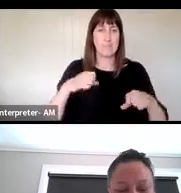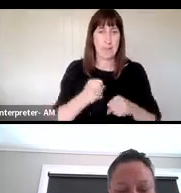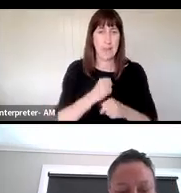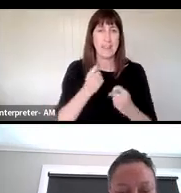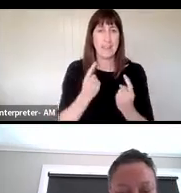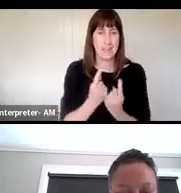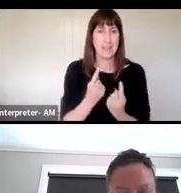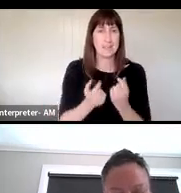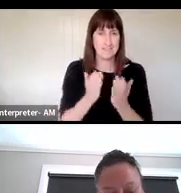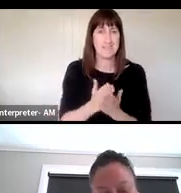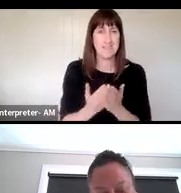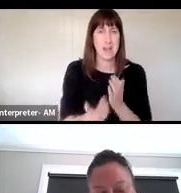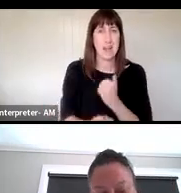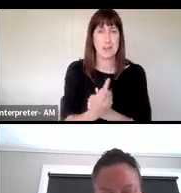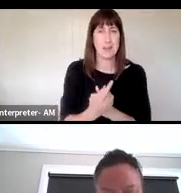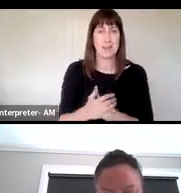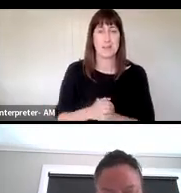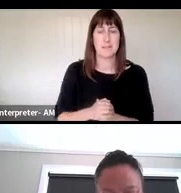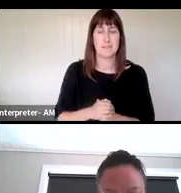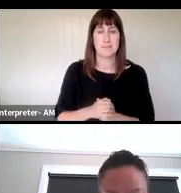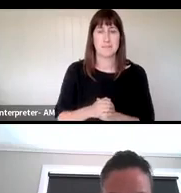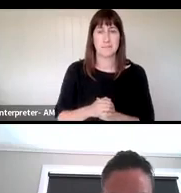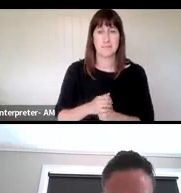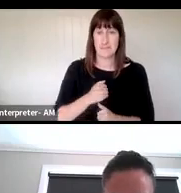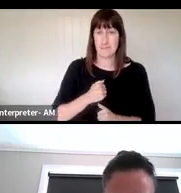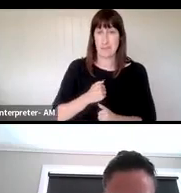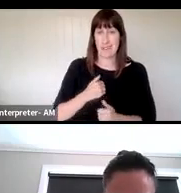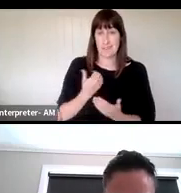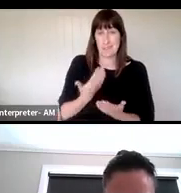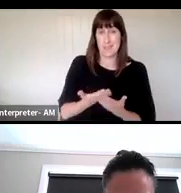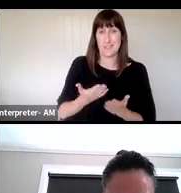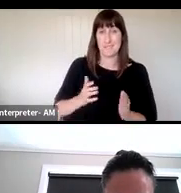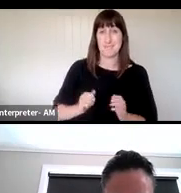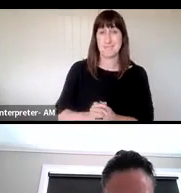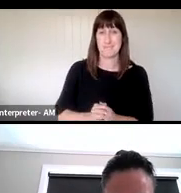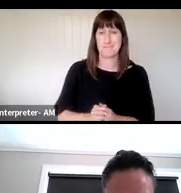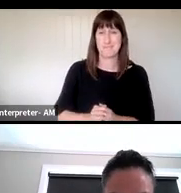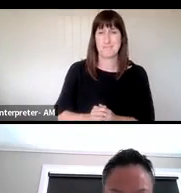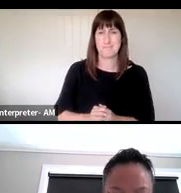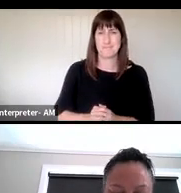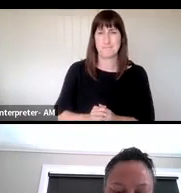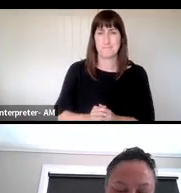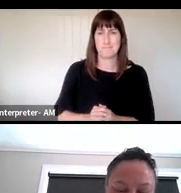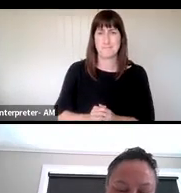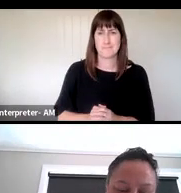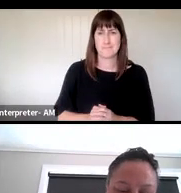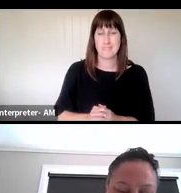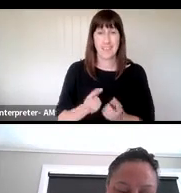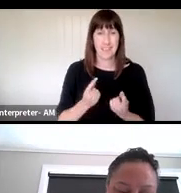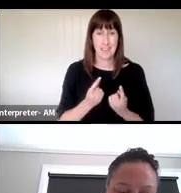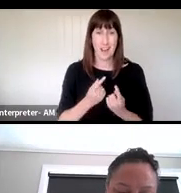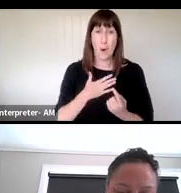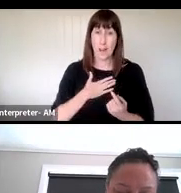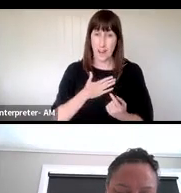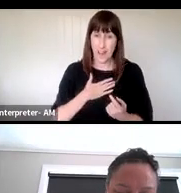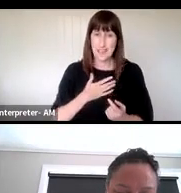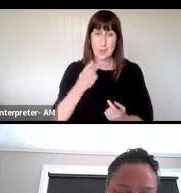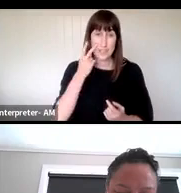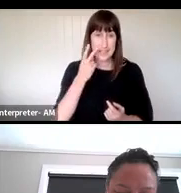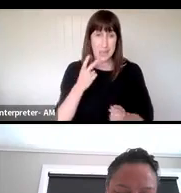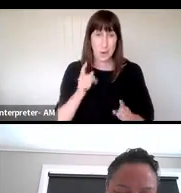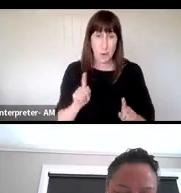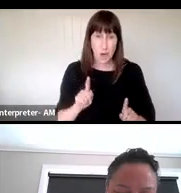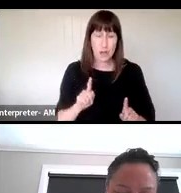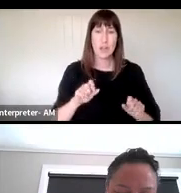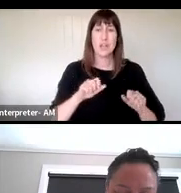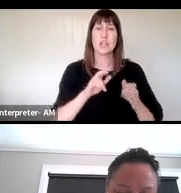yeah, Ed, I would, if I could, or the thing that I would like to see is the New Zealand Web